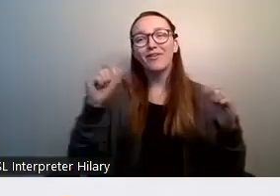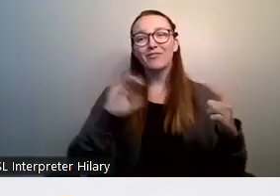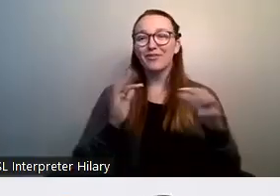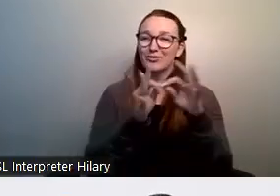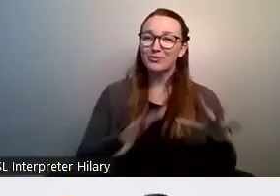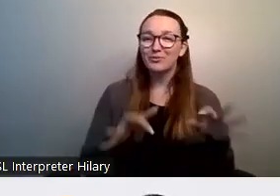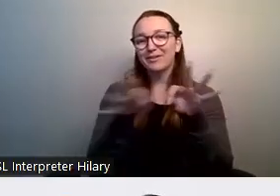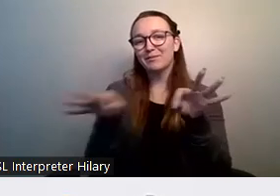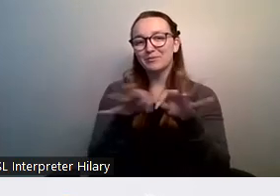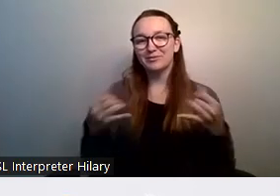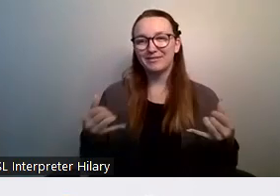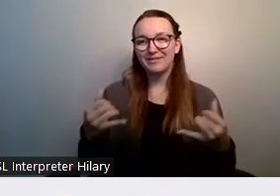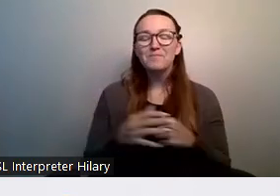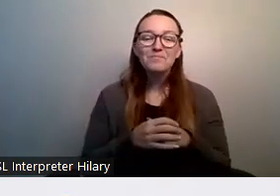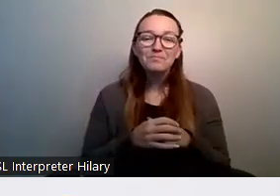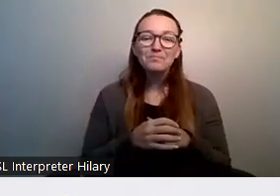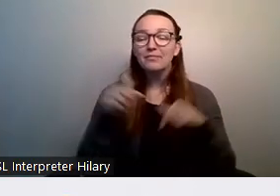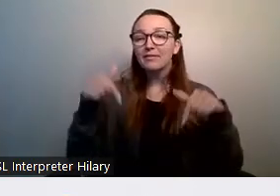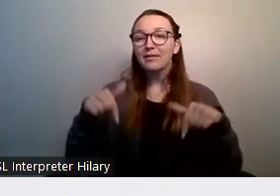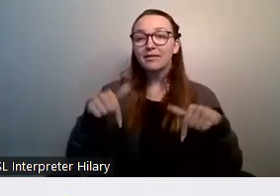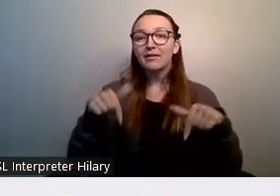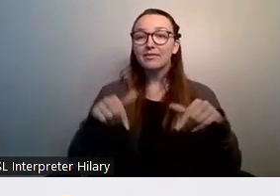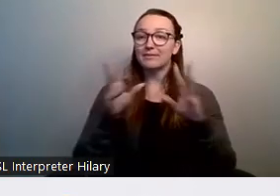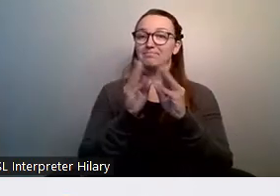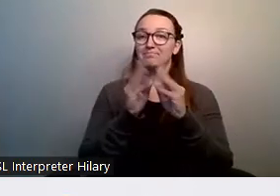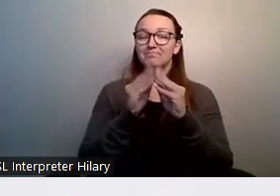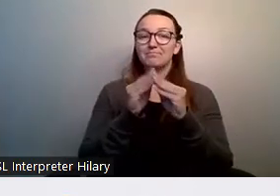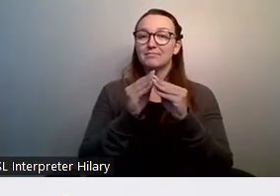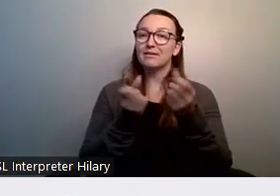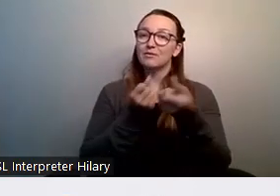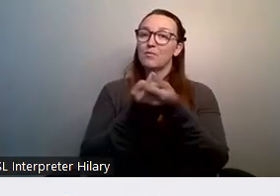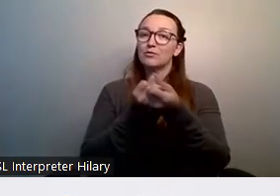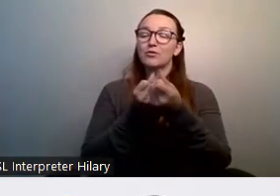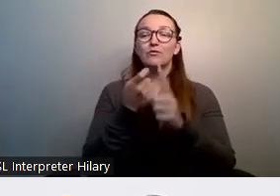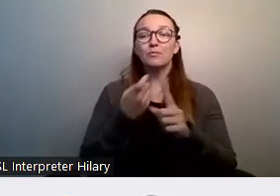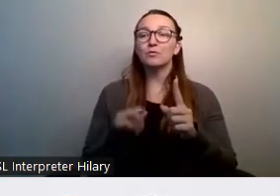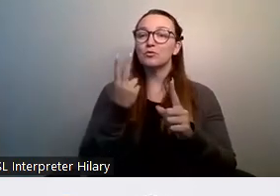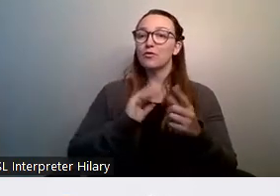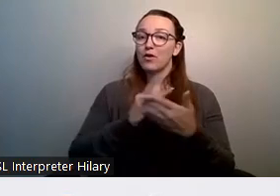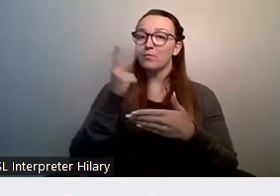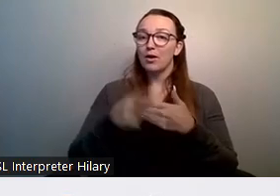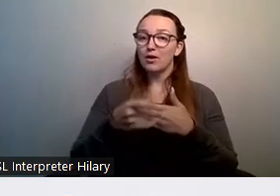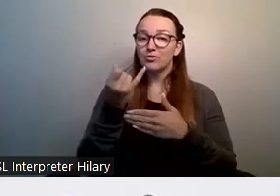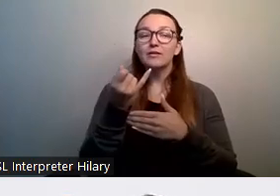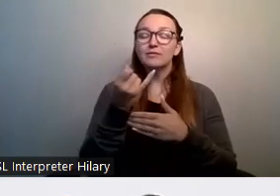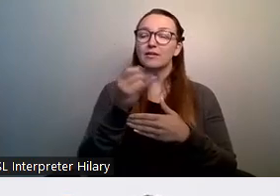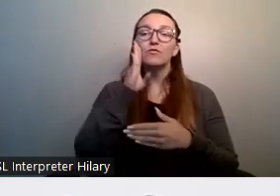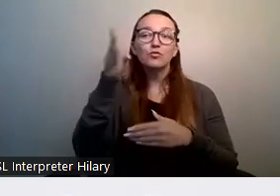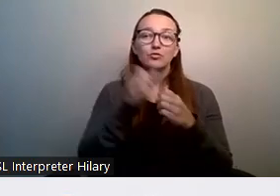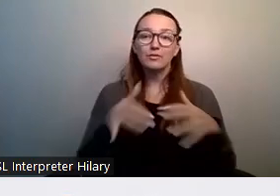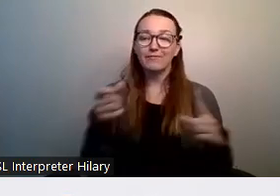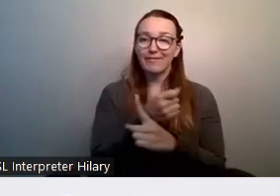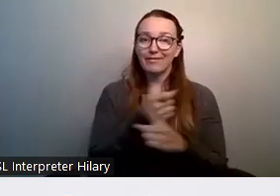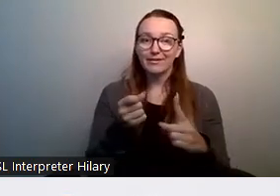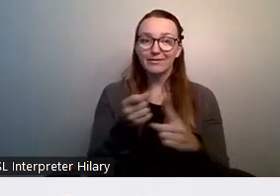captioner today. So this webinar is sponsored by 2 of our projects at Futures Without Violence. Health Partners on